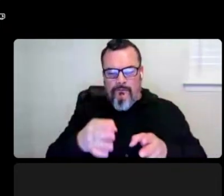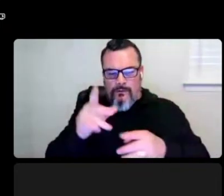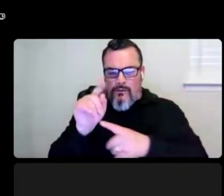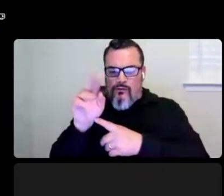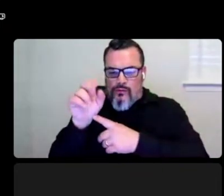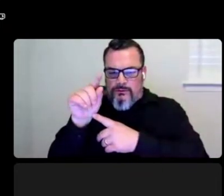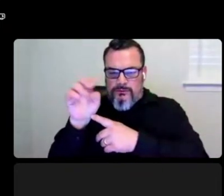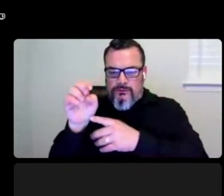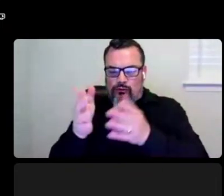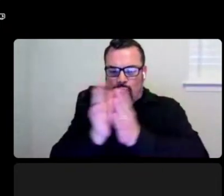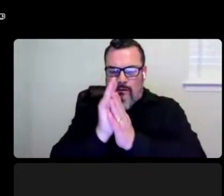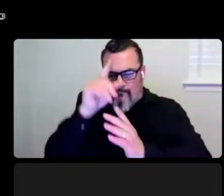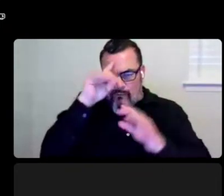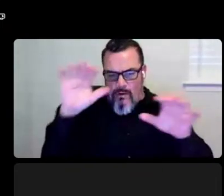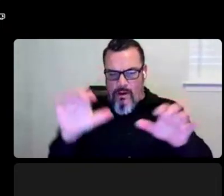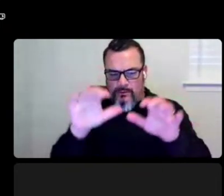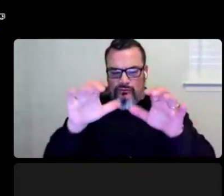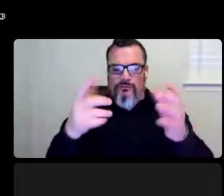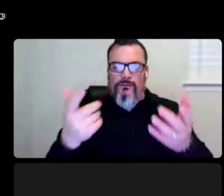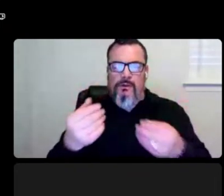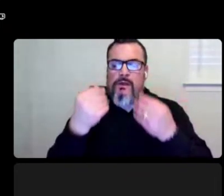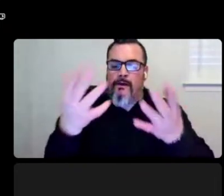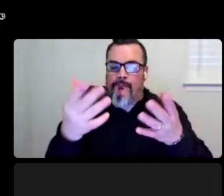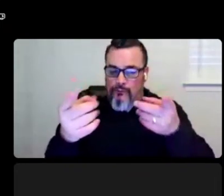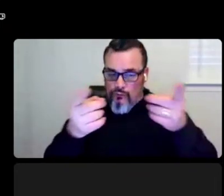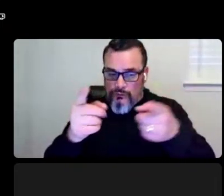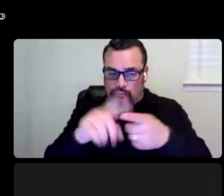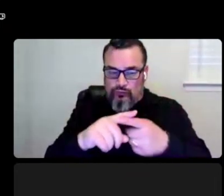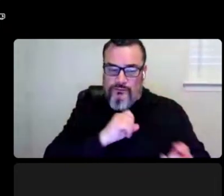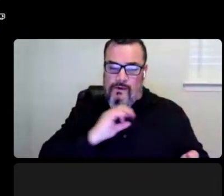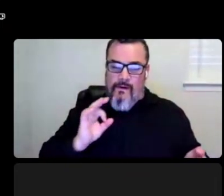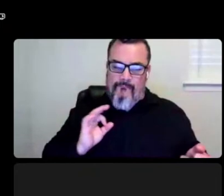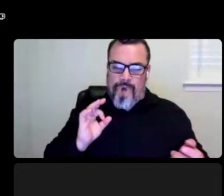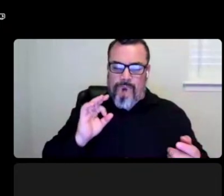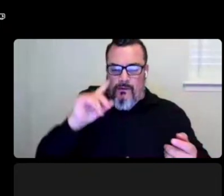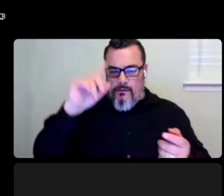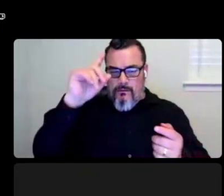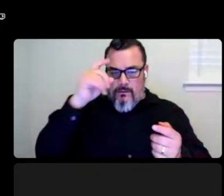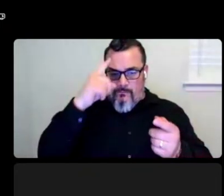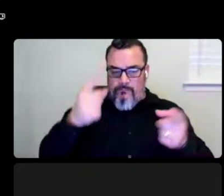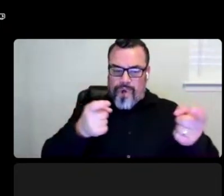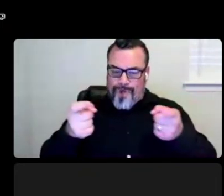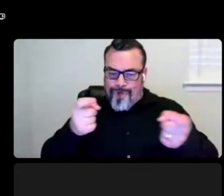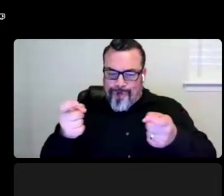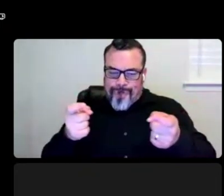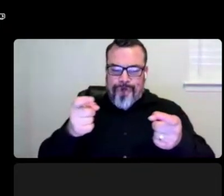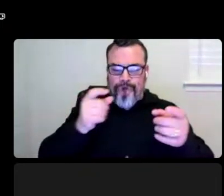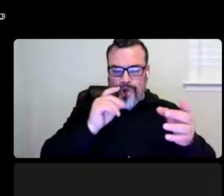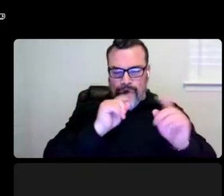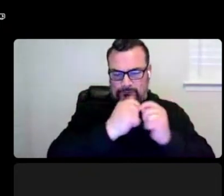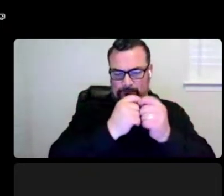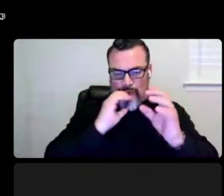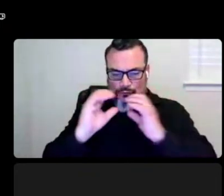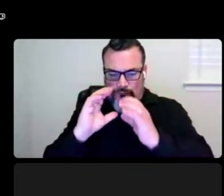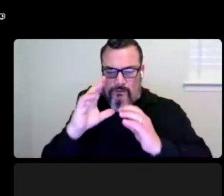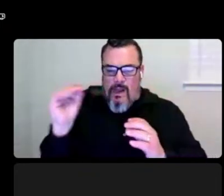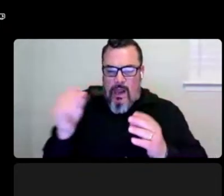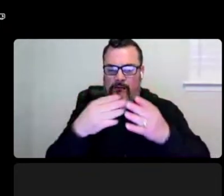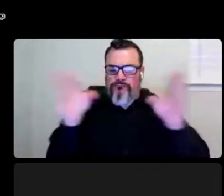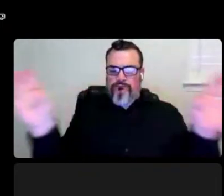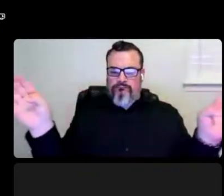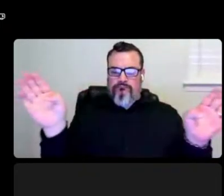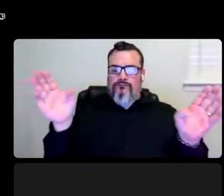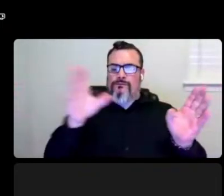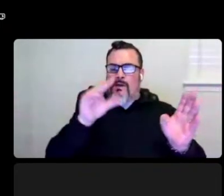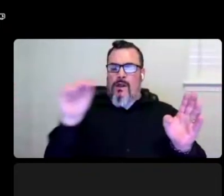trustee requests for action, giving direction to staff, governance team communication, and speaking to the public or social